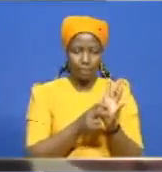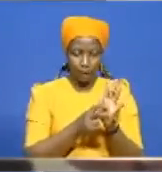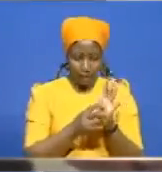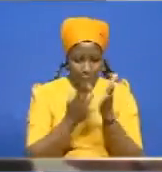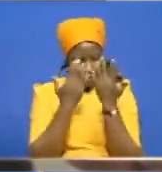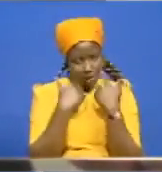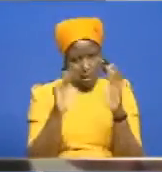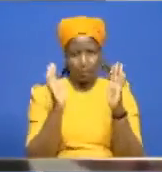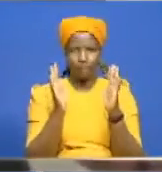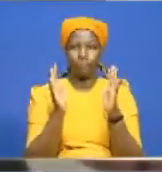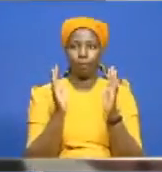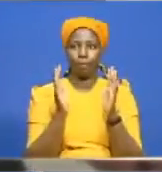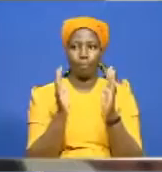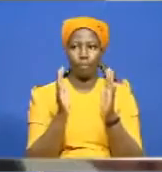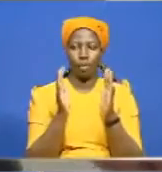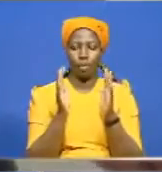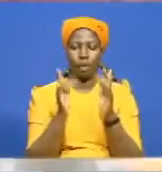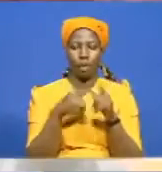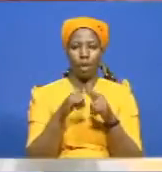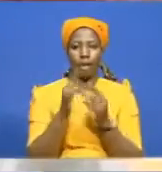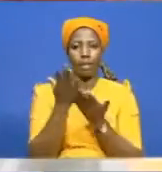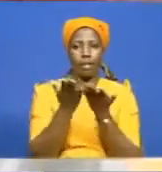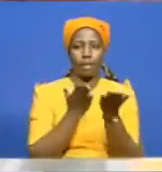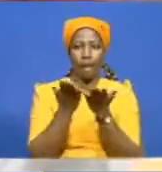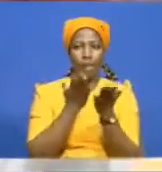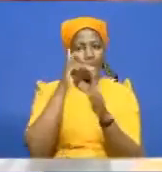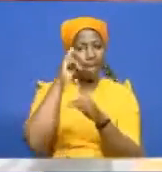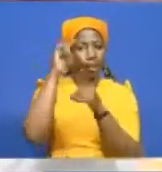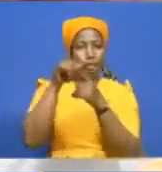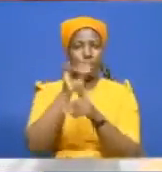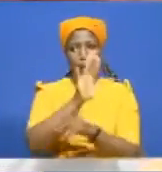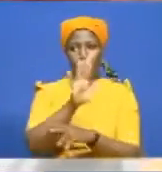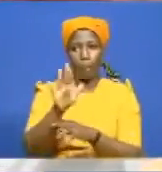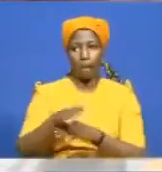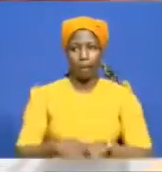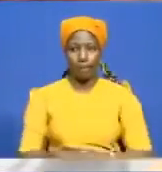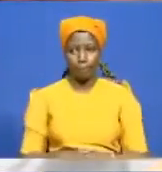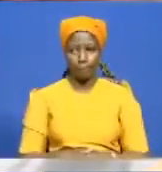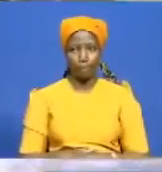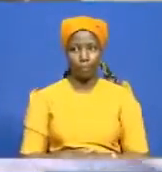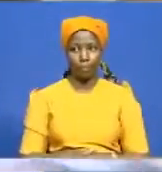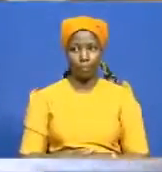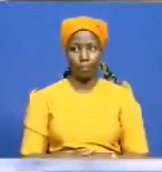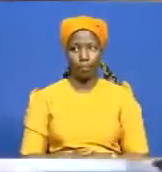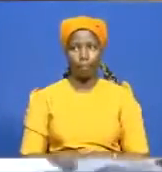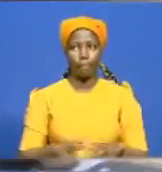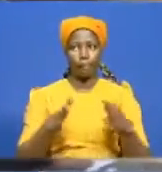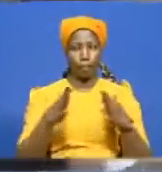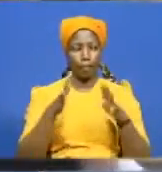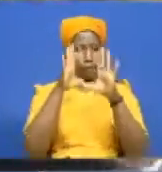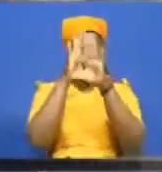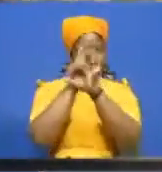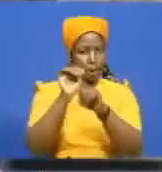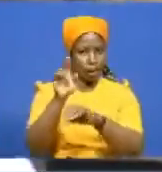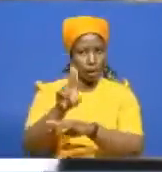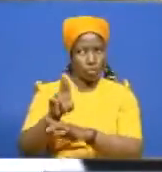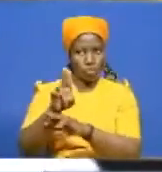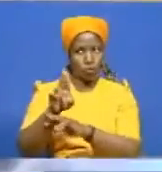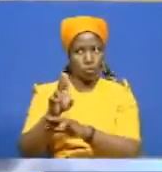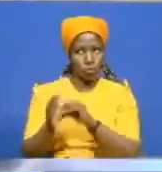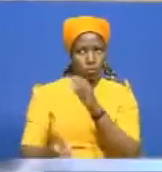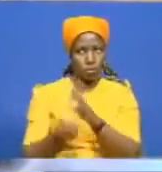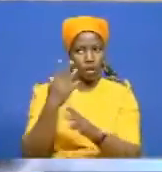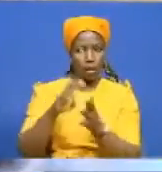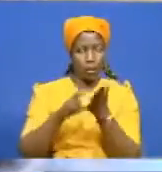completion stage in order to serve the purpose. The project, which was launched by President Uhuru Kenyatta, stalled